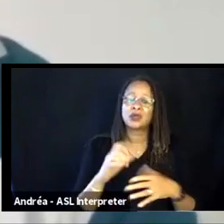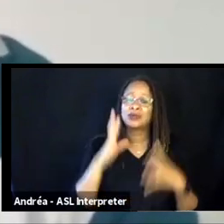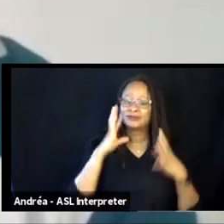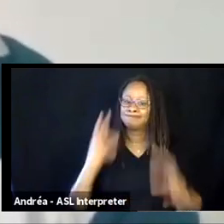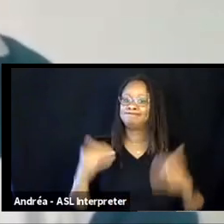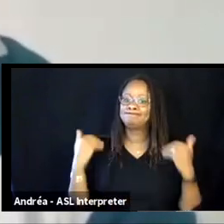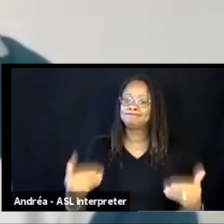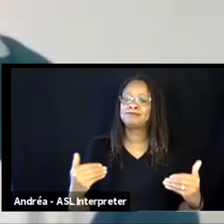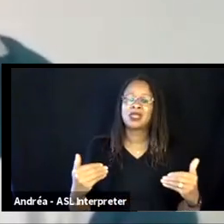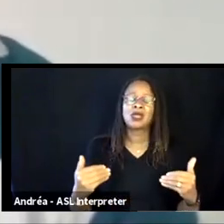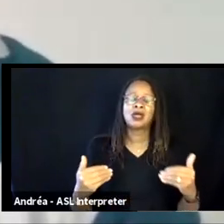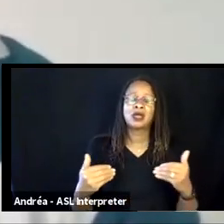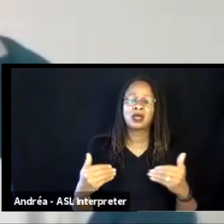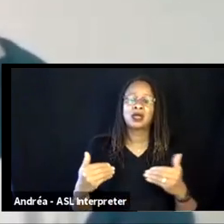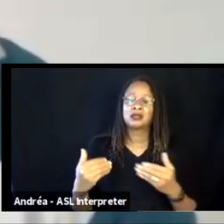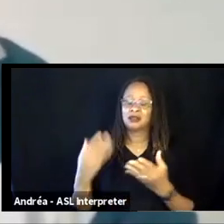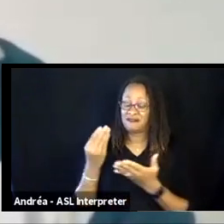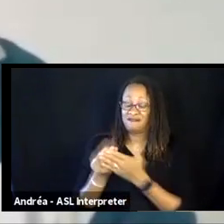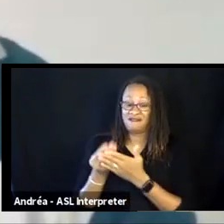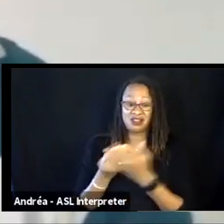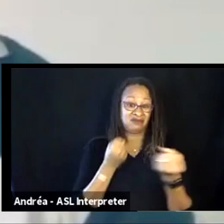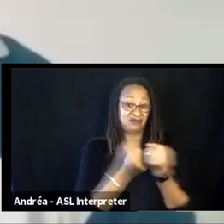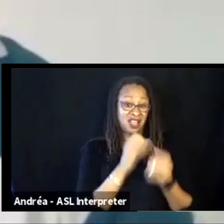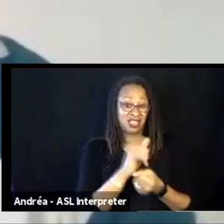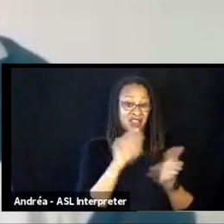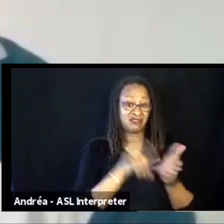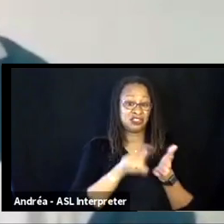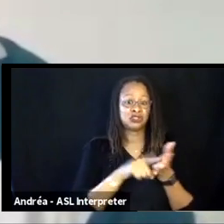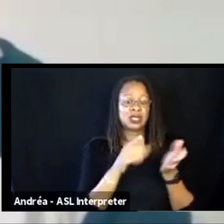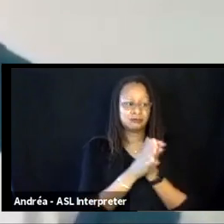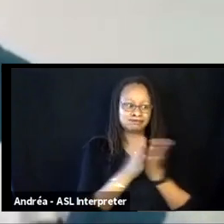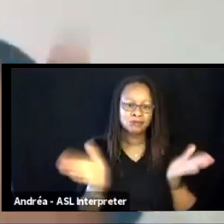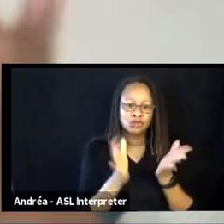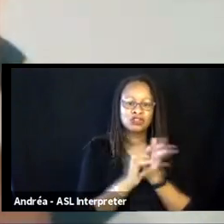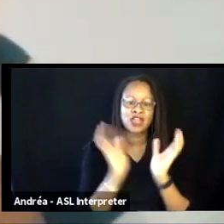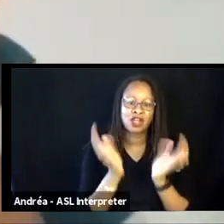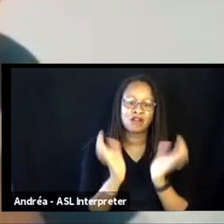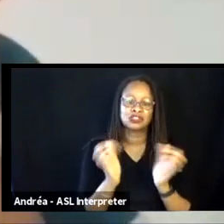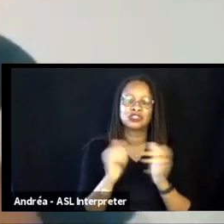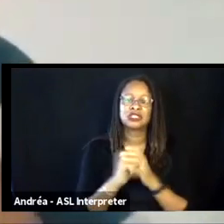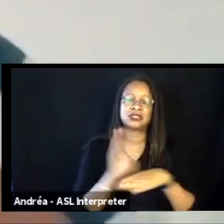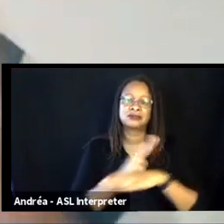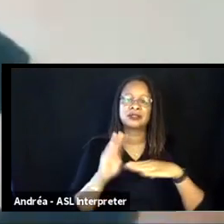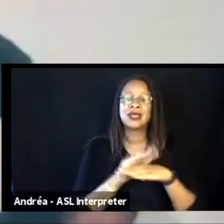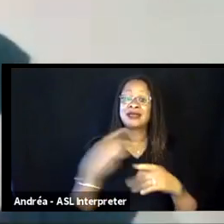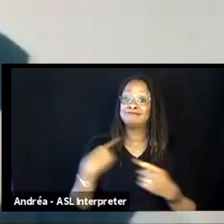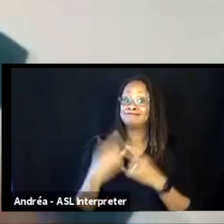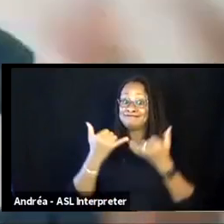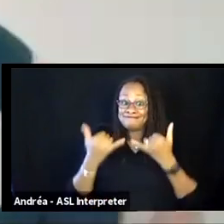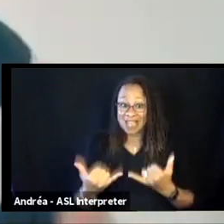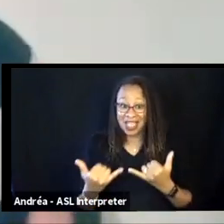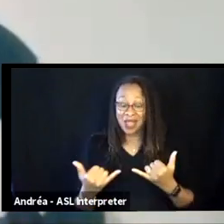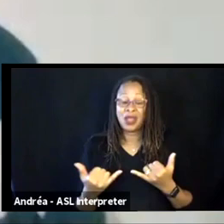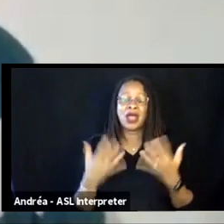to carrying on funding this research and fueling this conversation in the industry. And cut to now, where we are now, we've